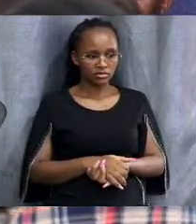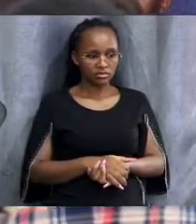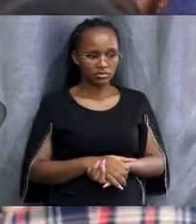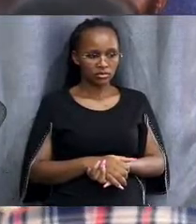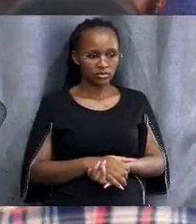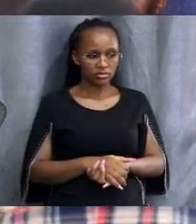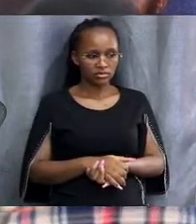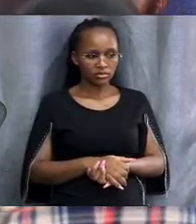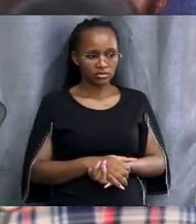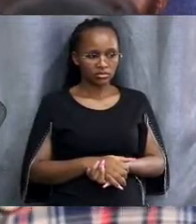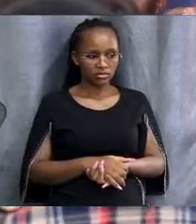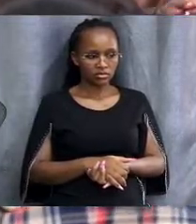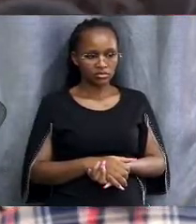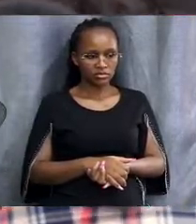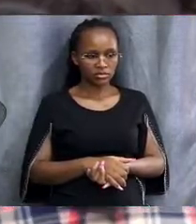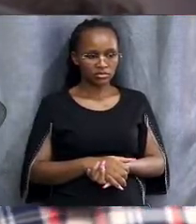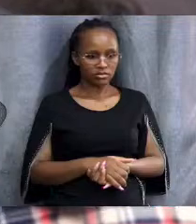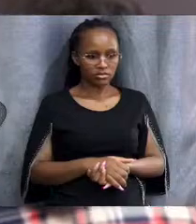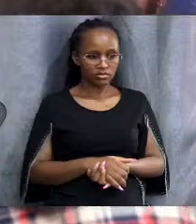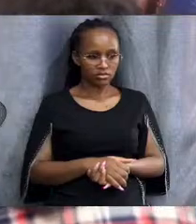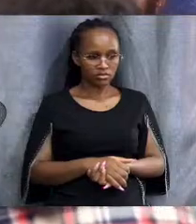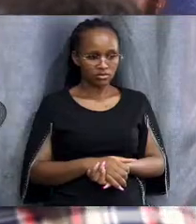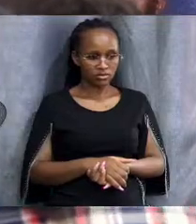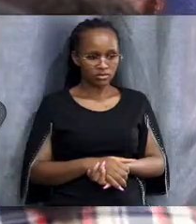Bwana Yesu asifiwe.